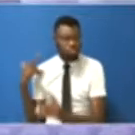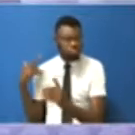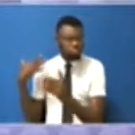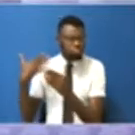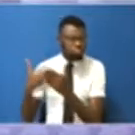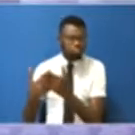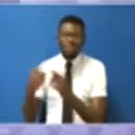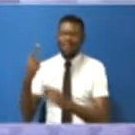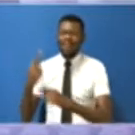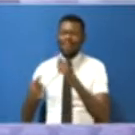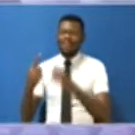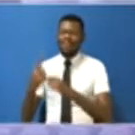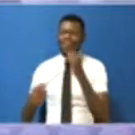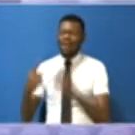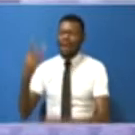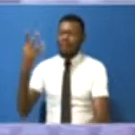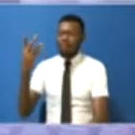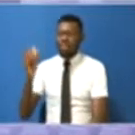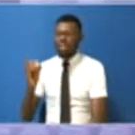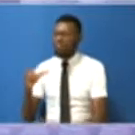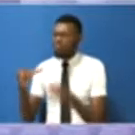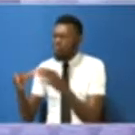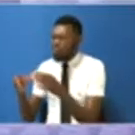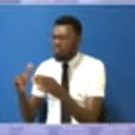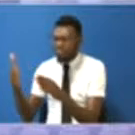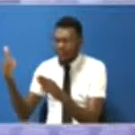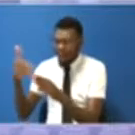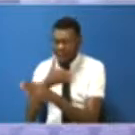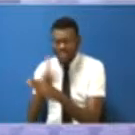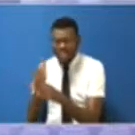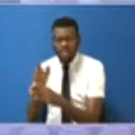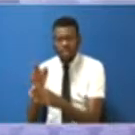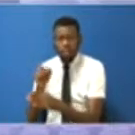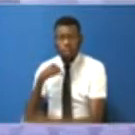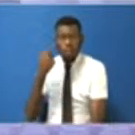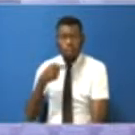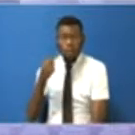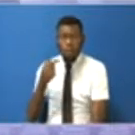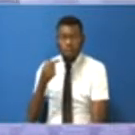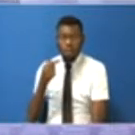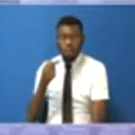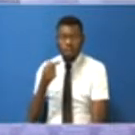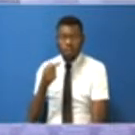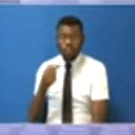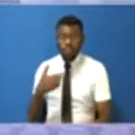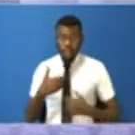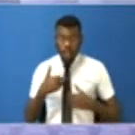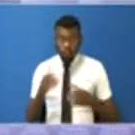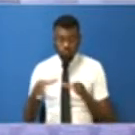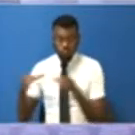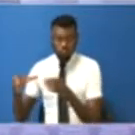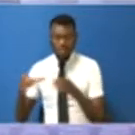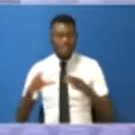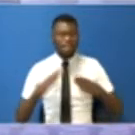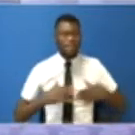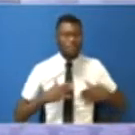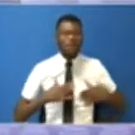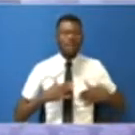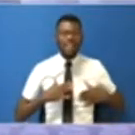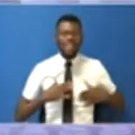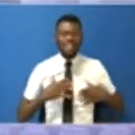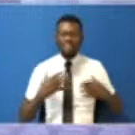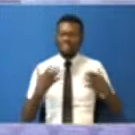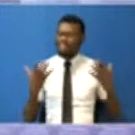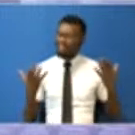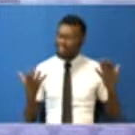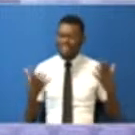four decades who are they you said you know um it is a clique of people who have choked the